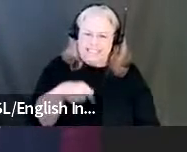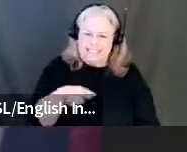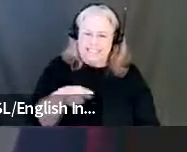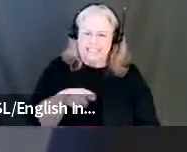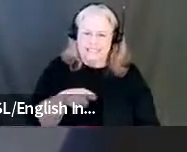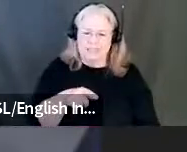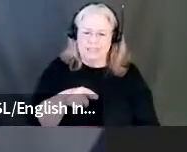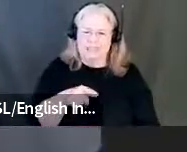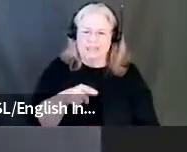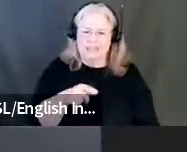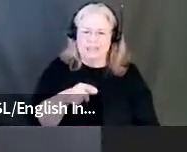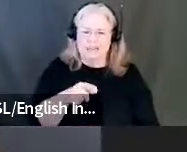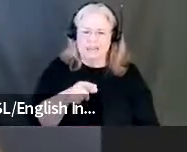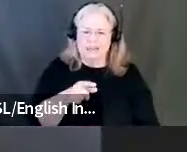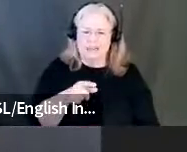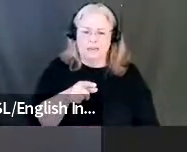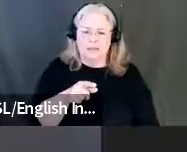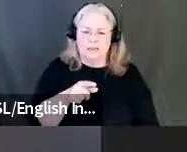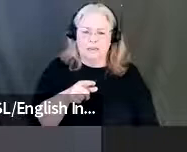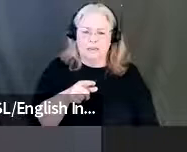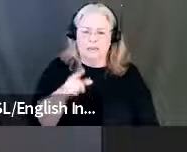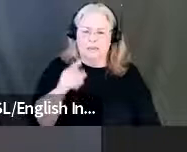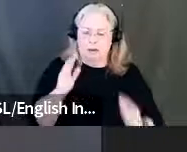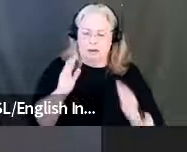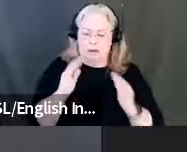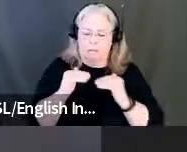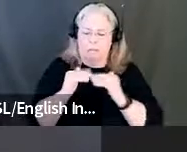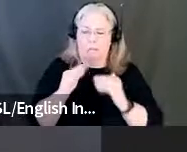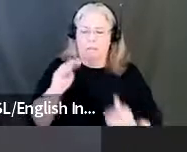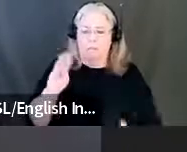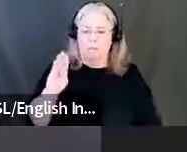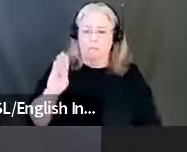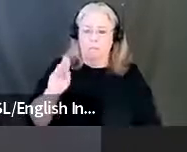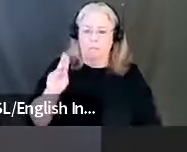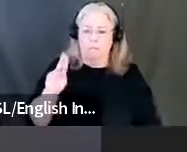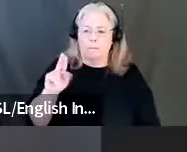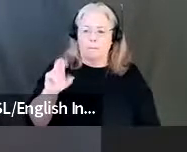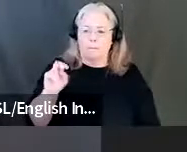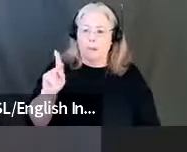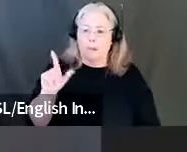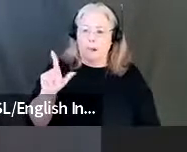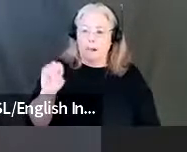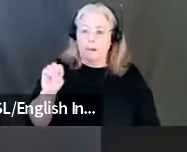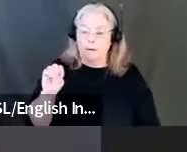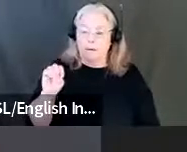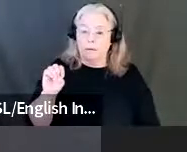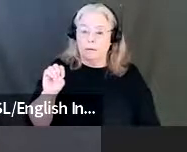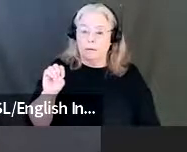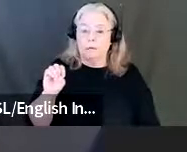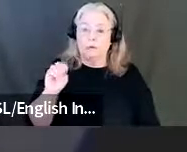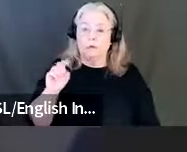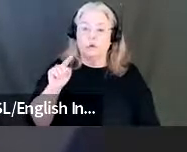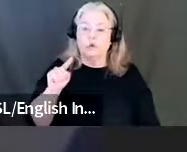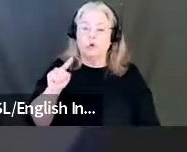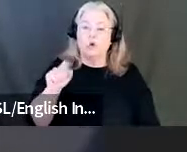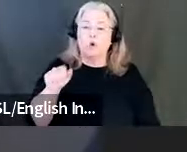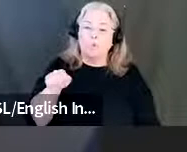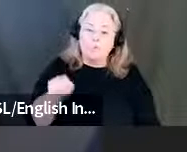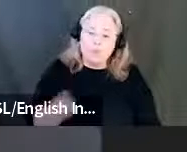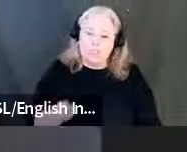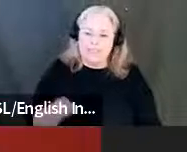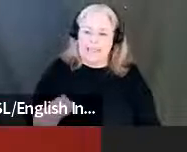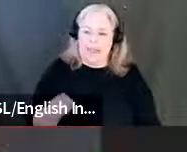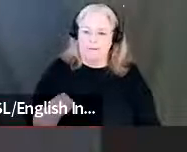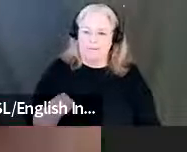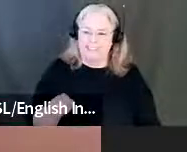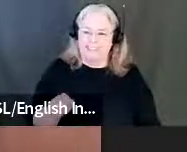okay, if I see that it's buckling, it tells me that you are pushing down. So